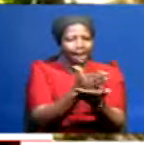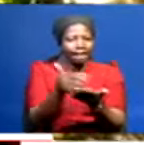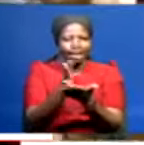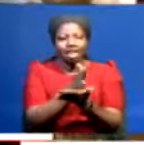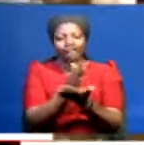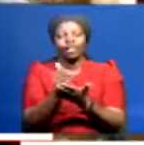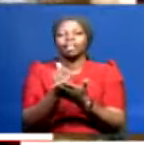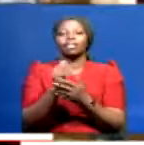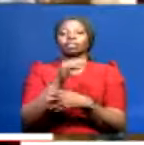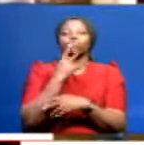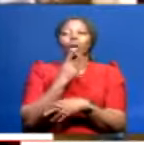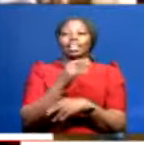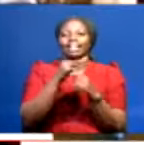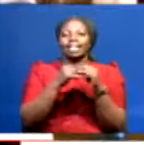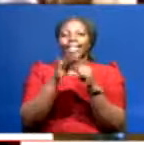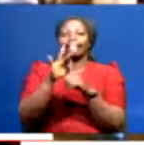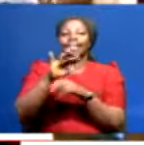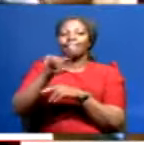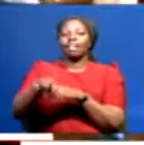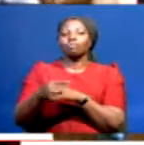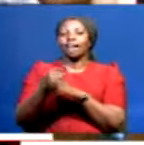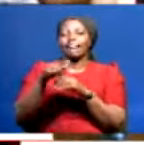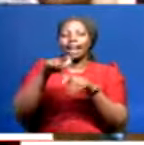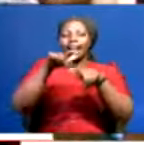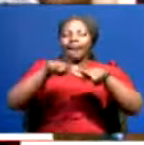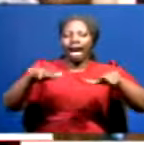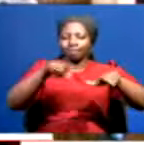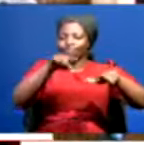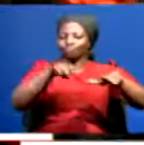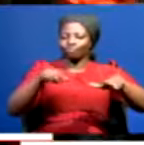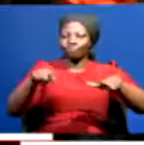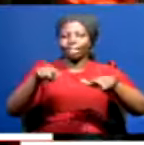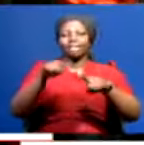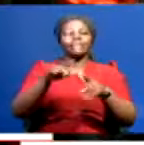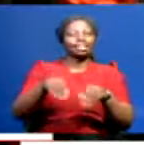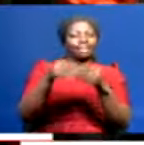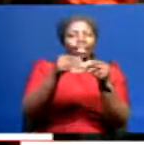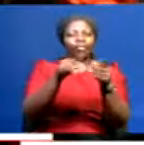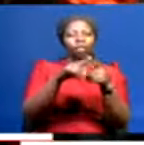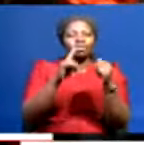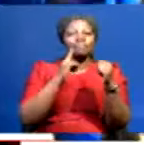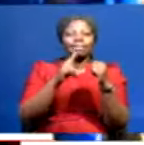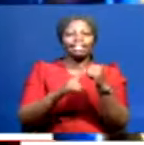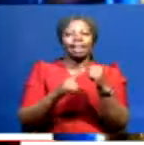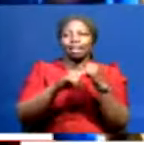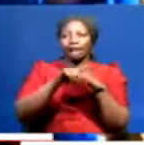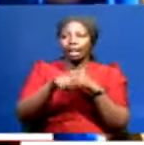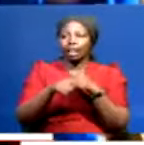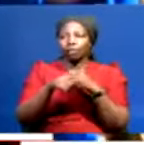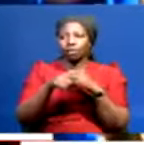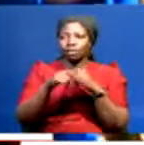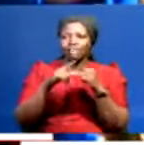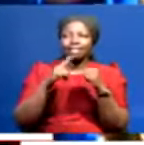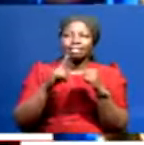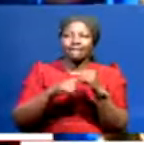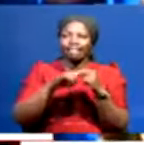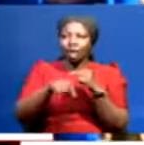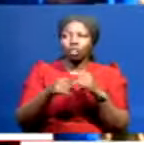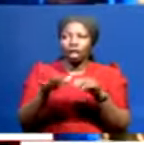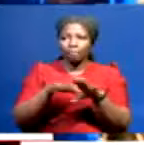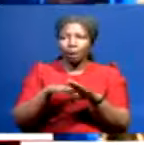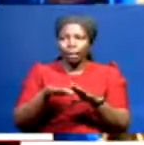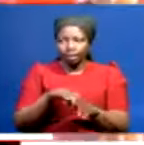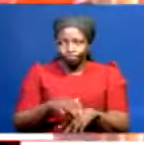283,000 acres of land to the 6,000 members. The peace accord brokered by the area member of parliament, Samuel Parashina, has